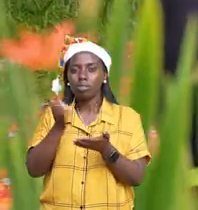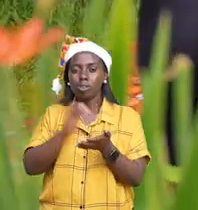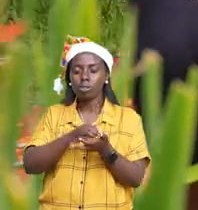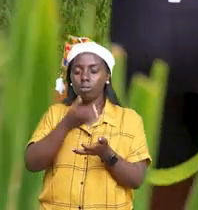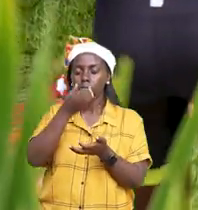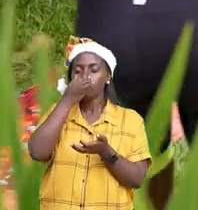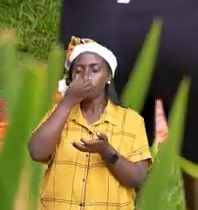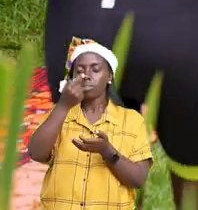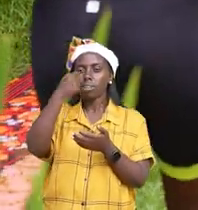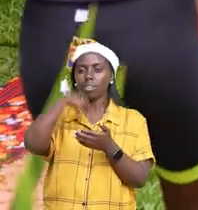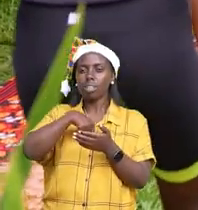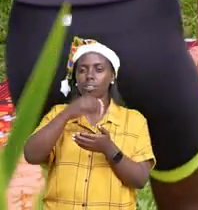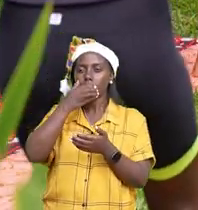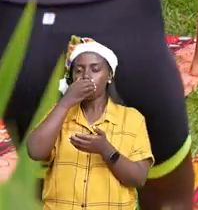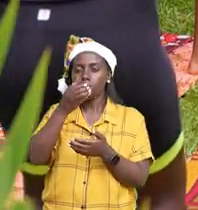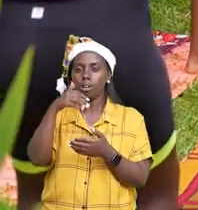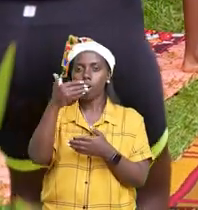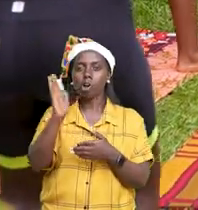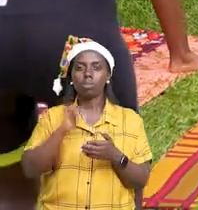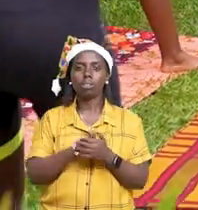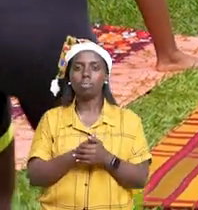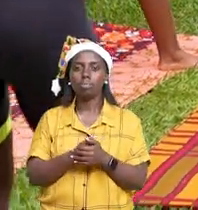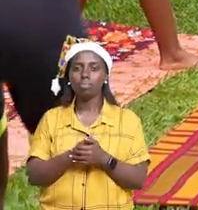in, breathe out.